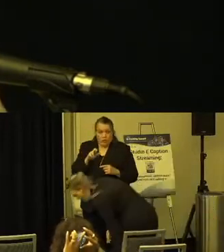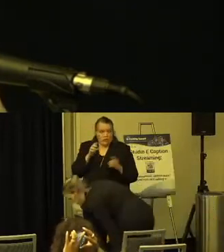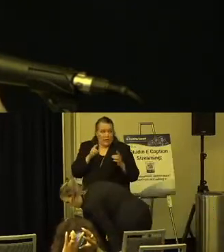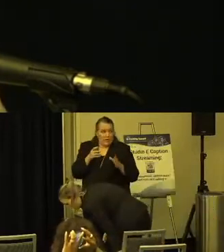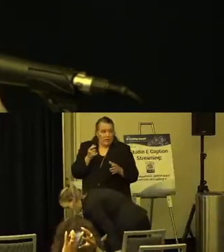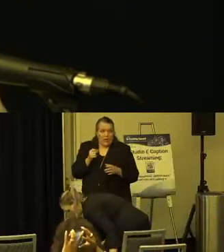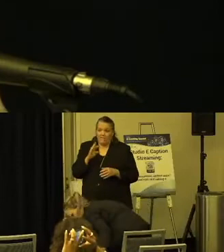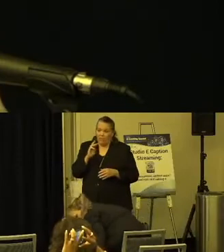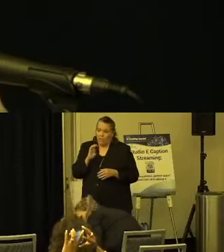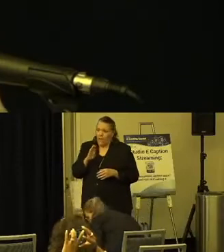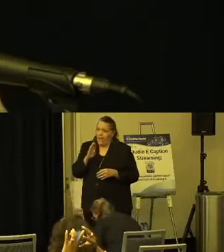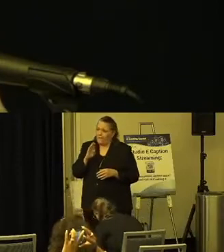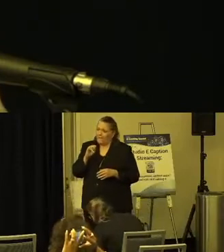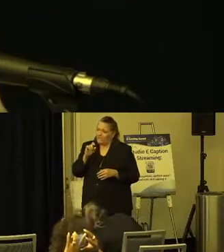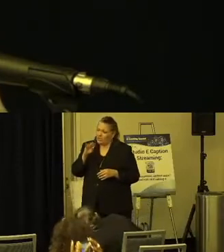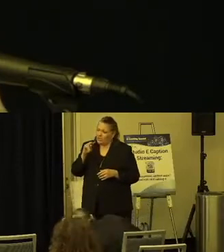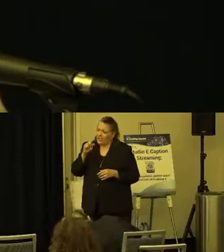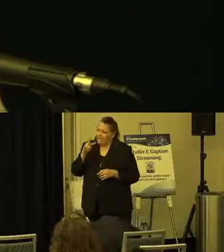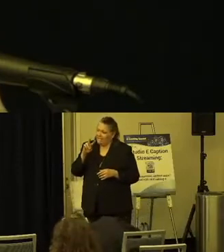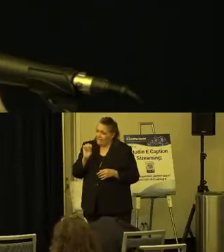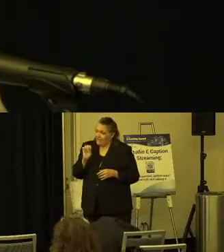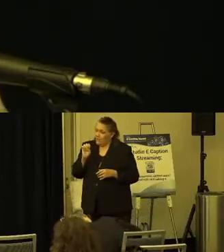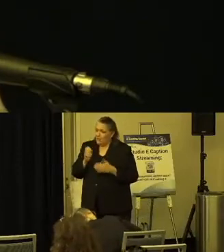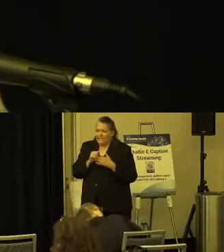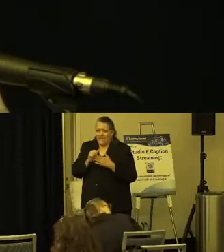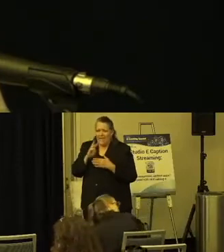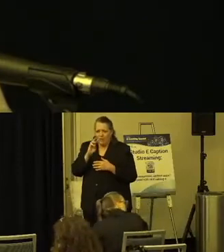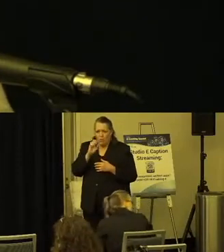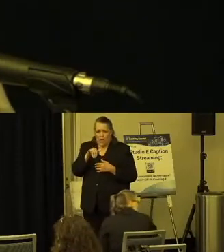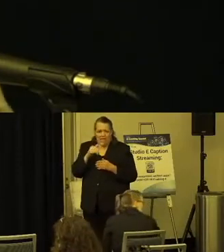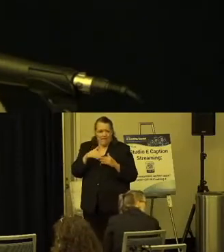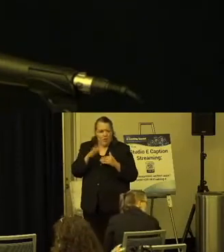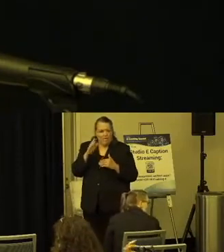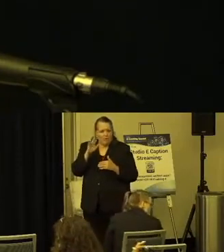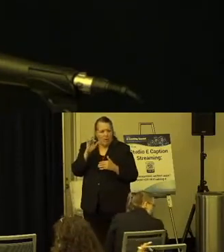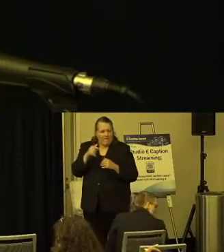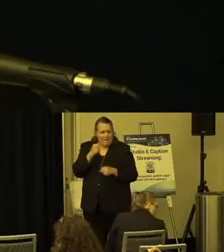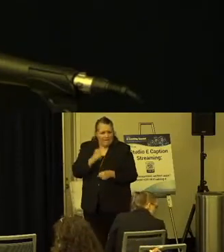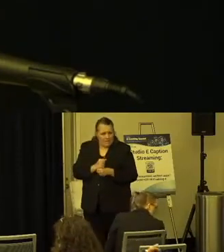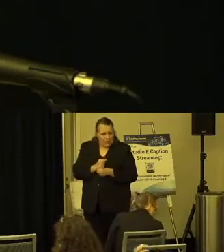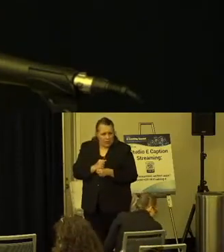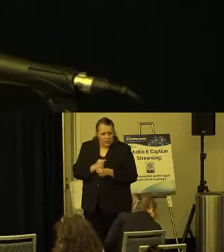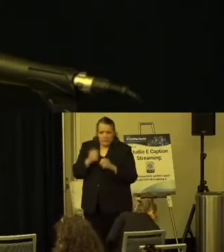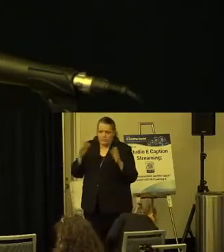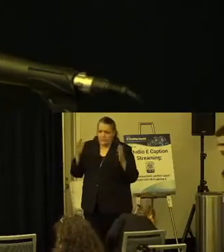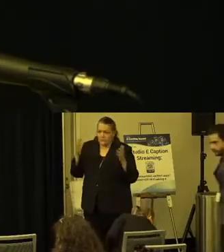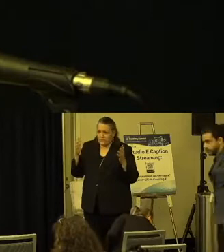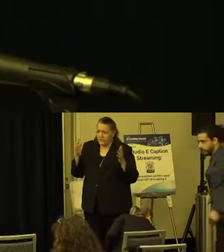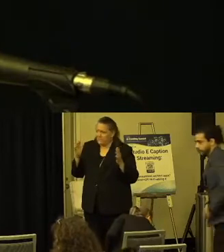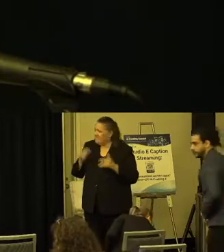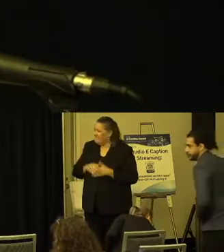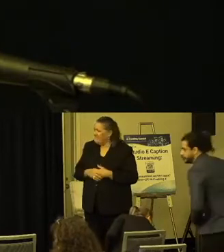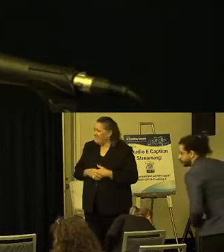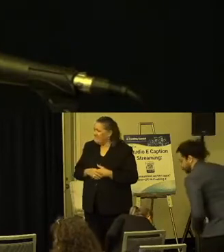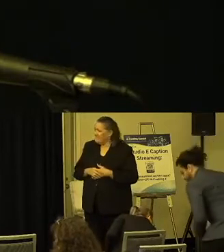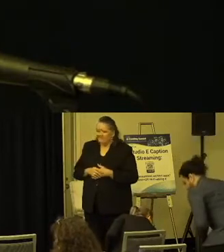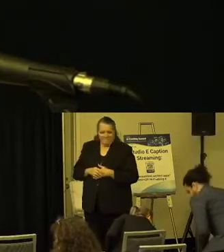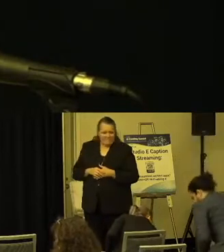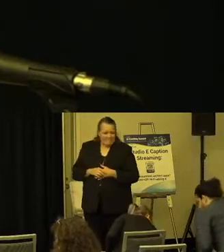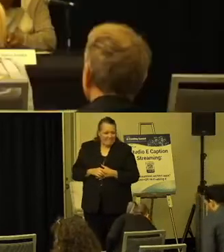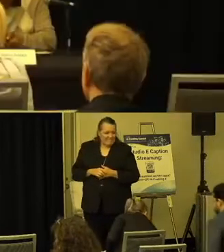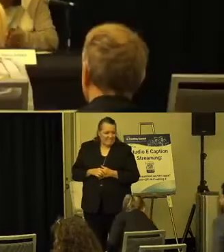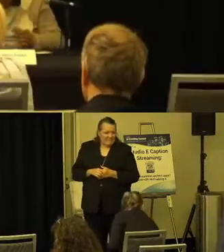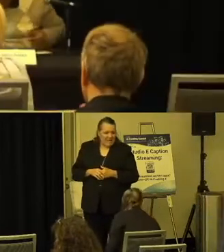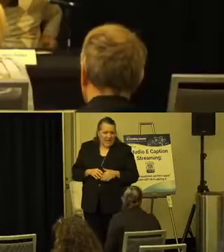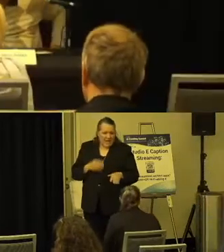Accessibility Initiative, who's led Way for over 25 years now. I think that really deserves a bit of a round of applause.